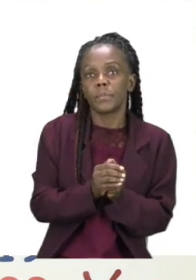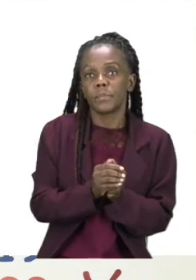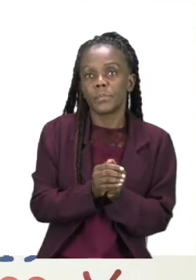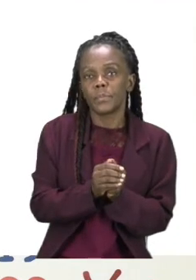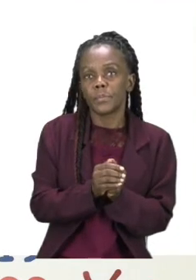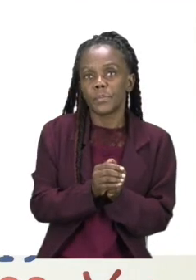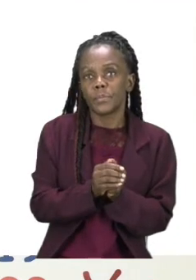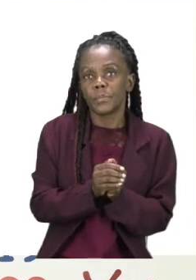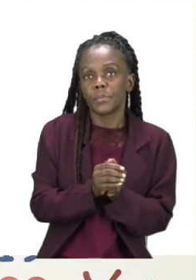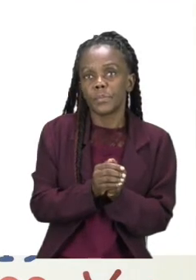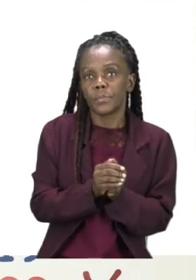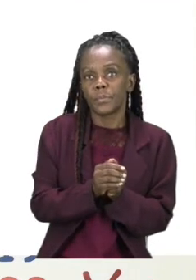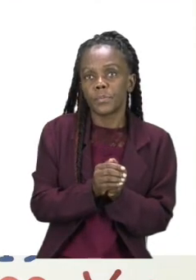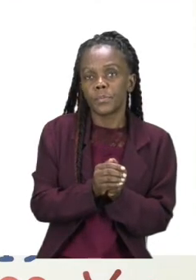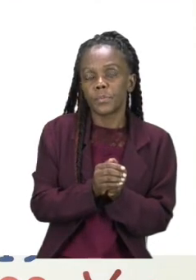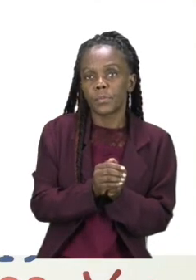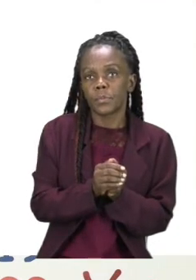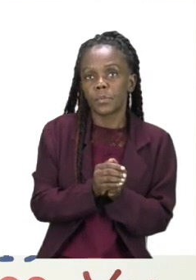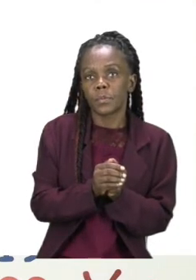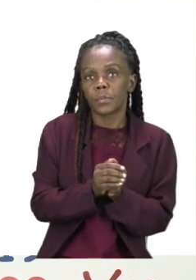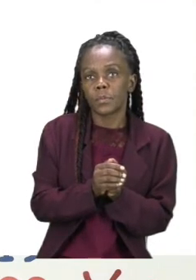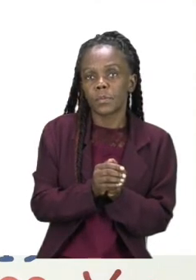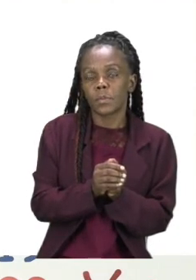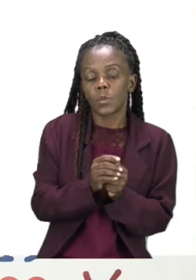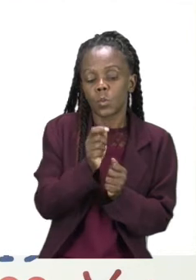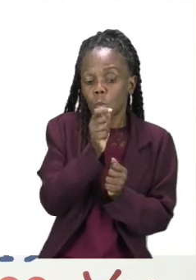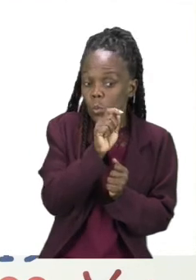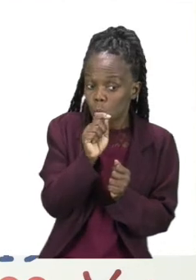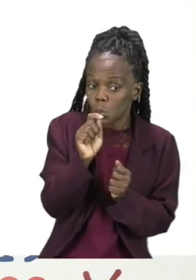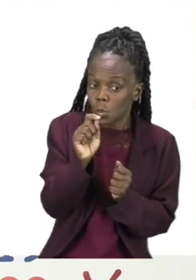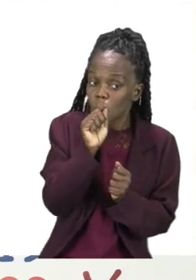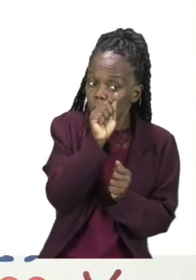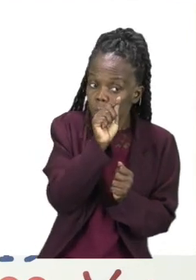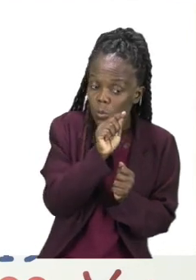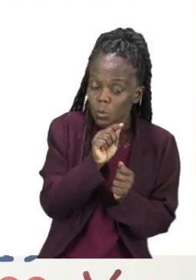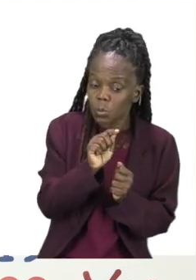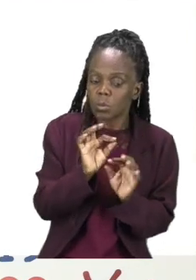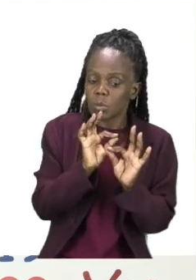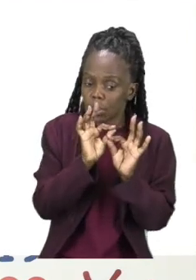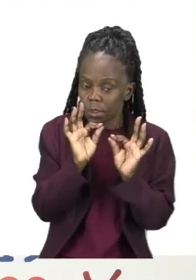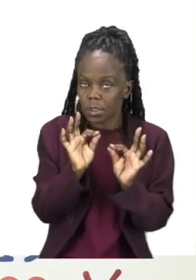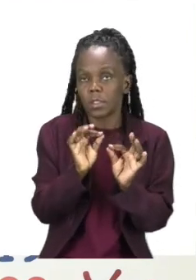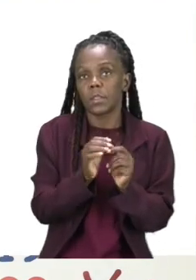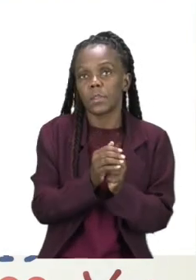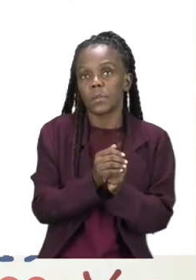Remember to reach all the points that you need to for each of the trace lines.